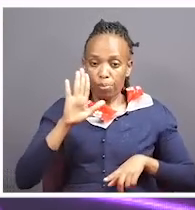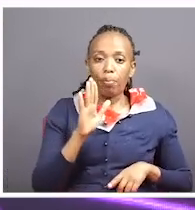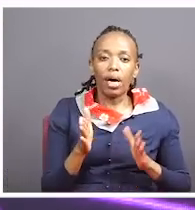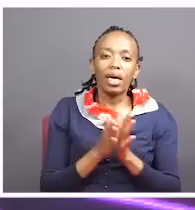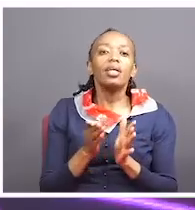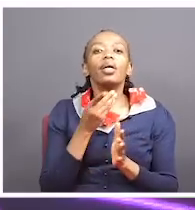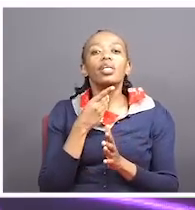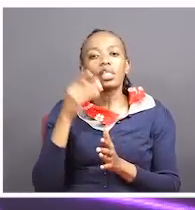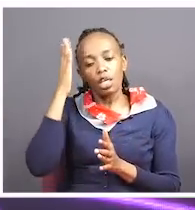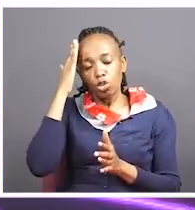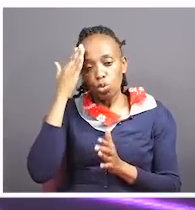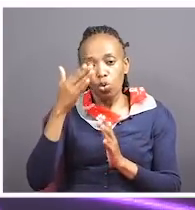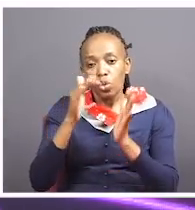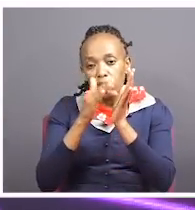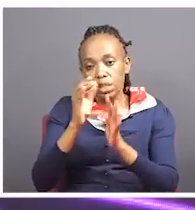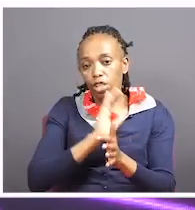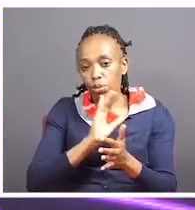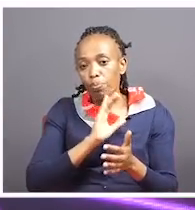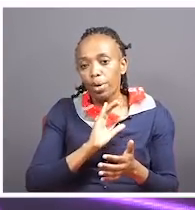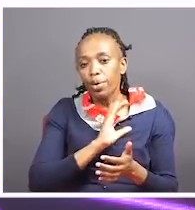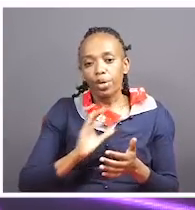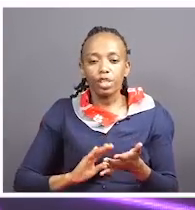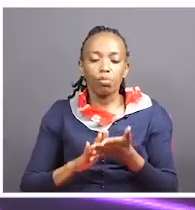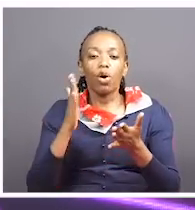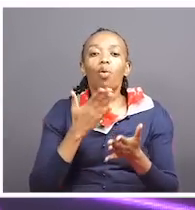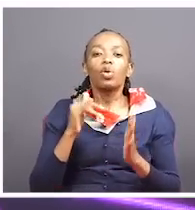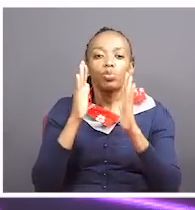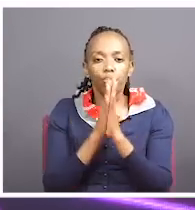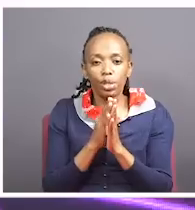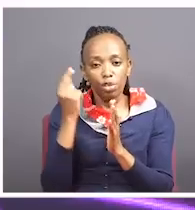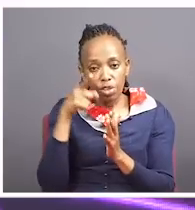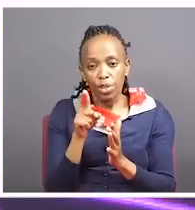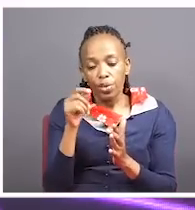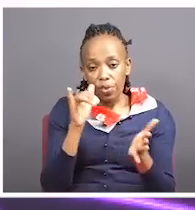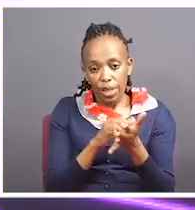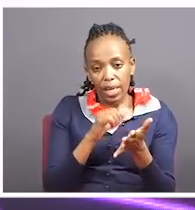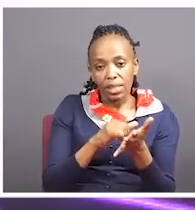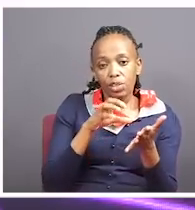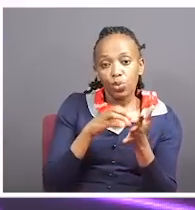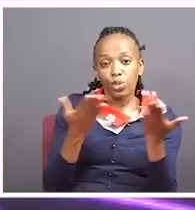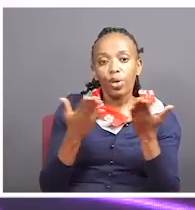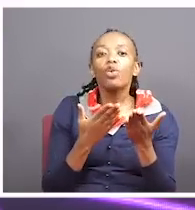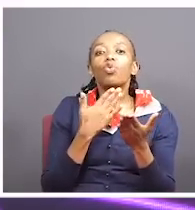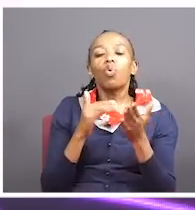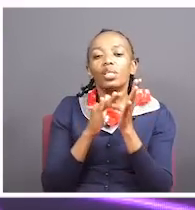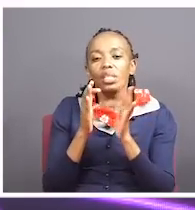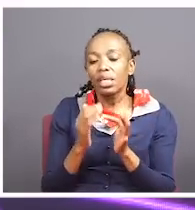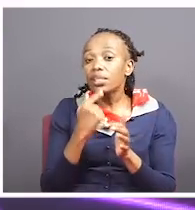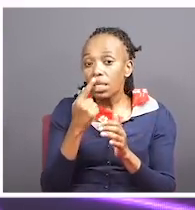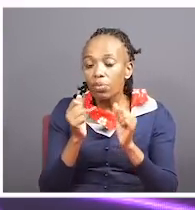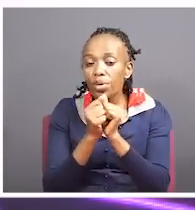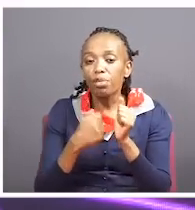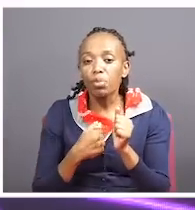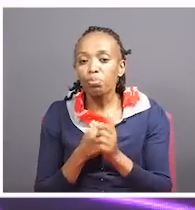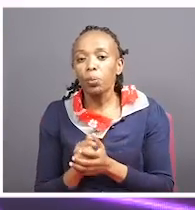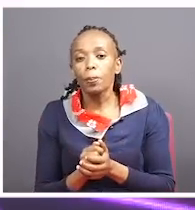life and a desire to know him more. I want to pray for you. If you are in that place where you want Jesus. Just say